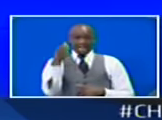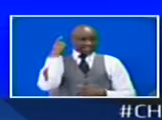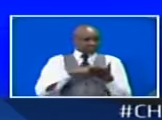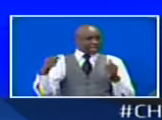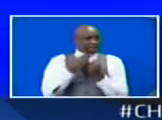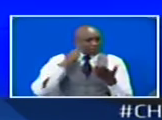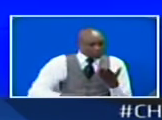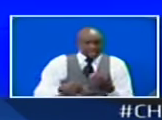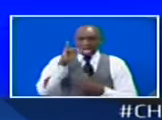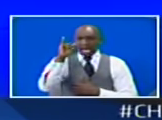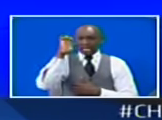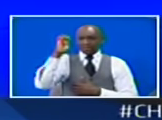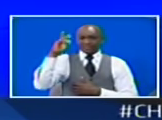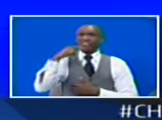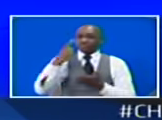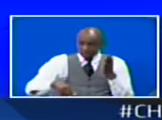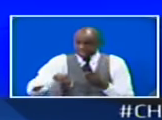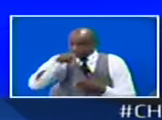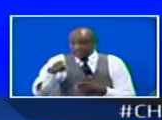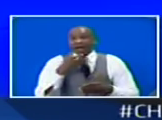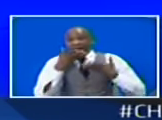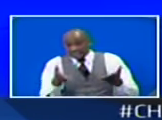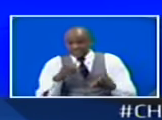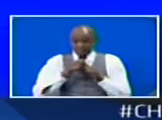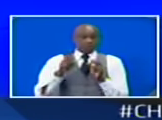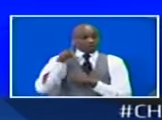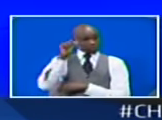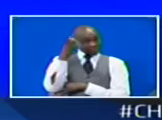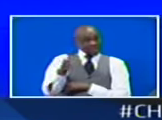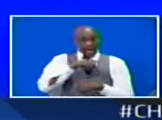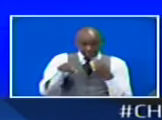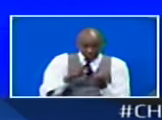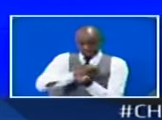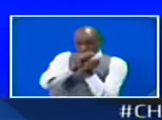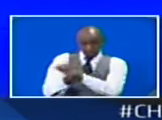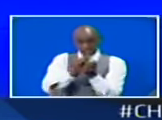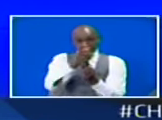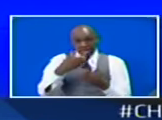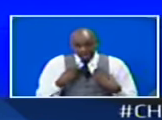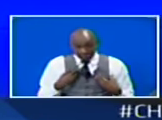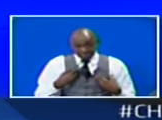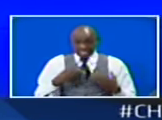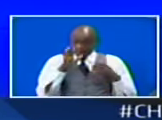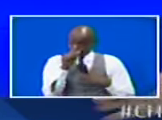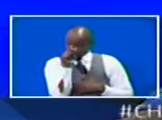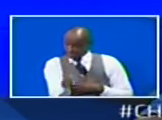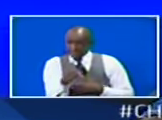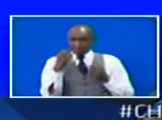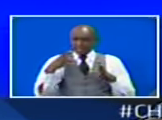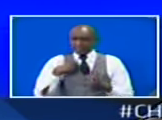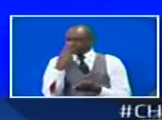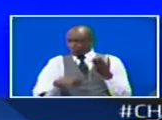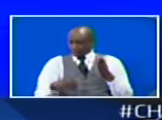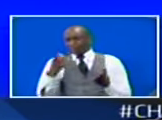week, IEBC was responding to queries on Twitter over the reshuffle. And it sort of raised allegations